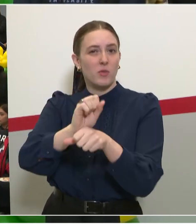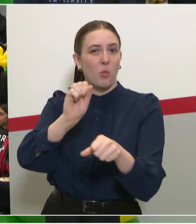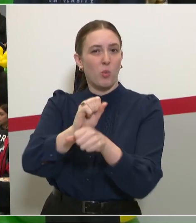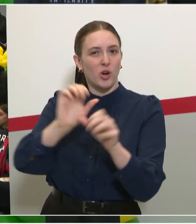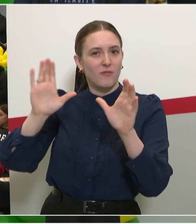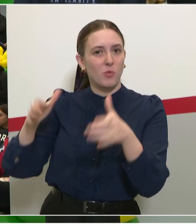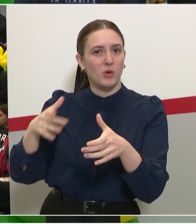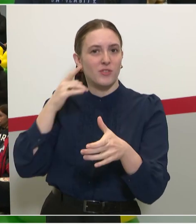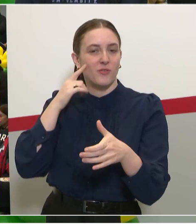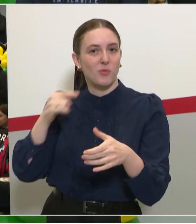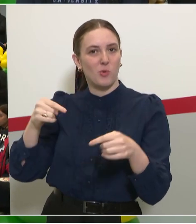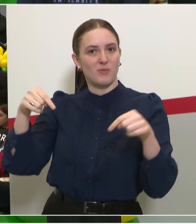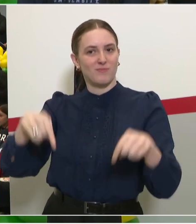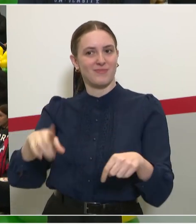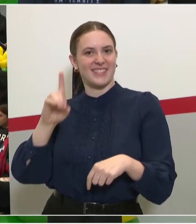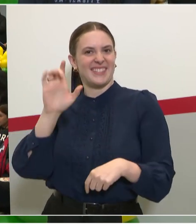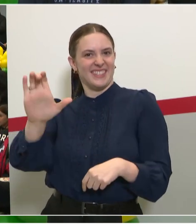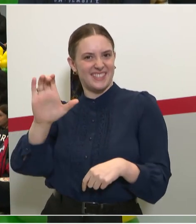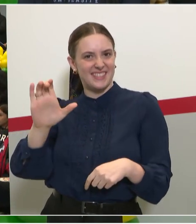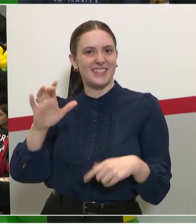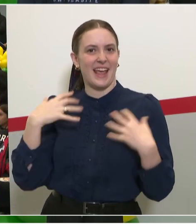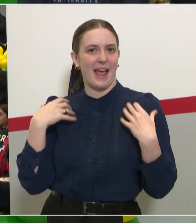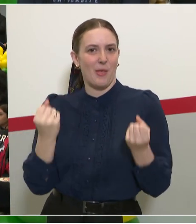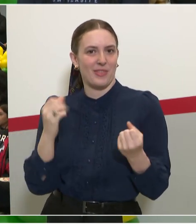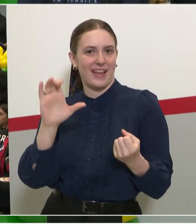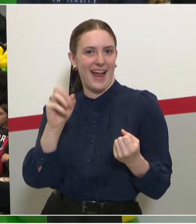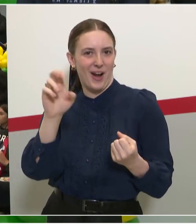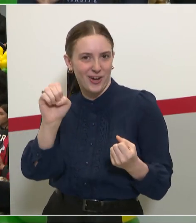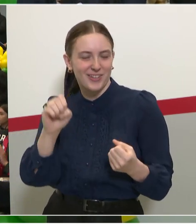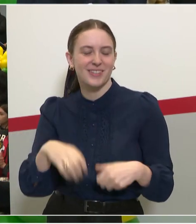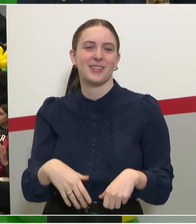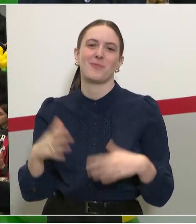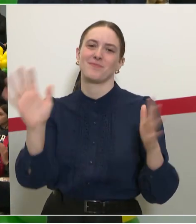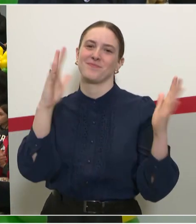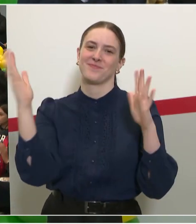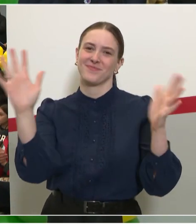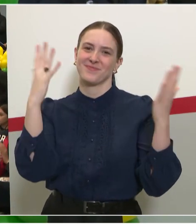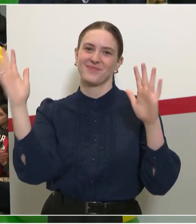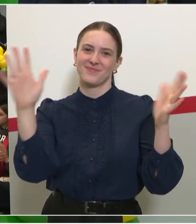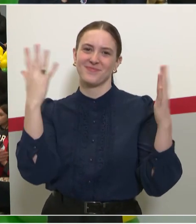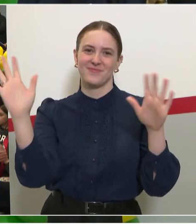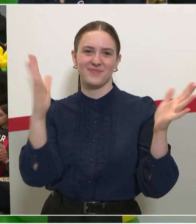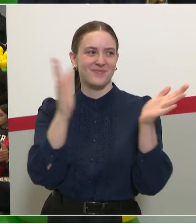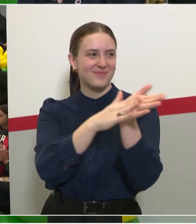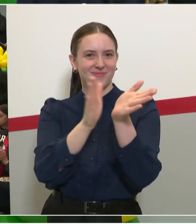here in the District of Columbia. So give that a round of applause.